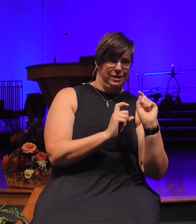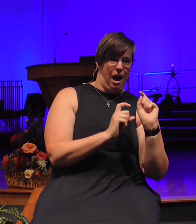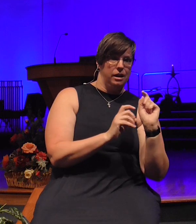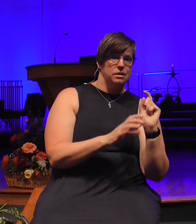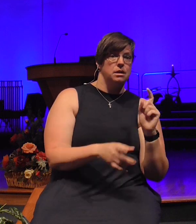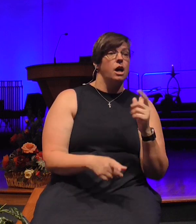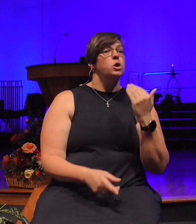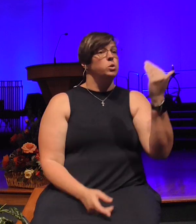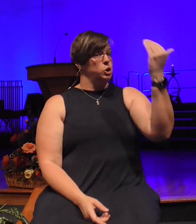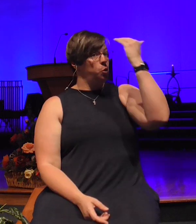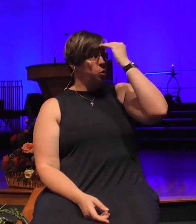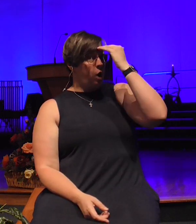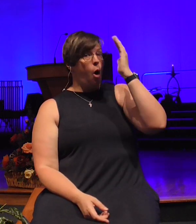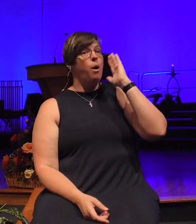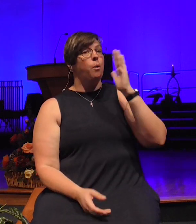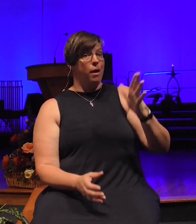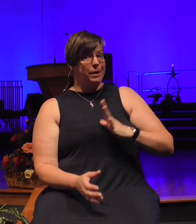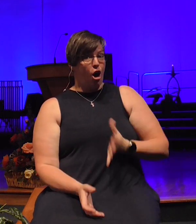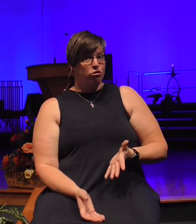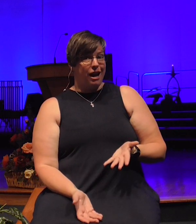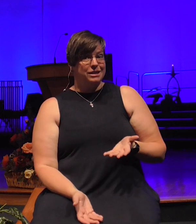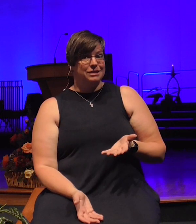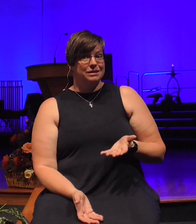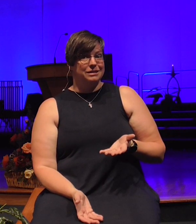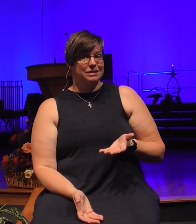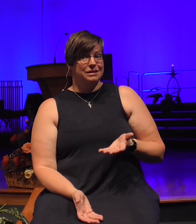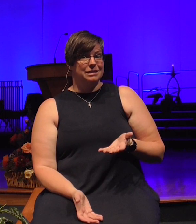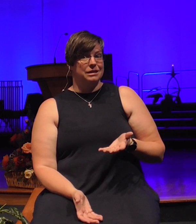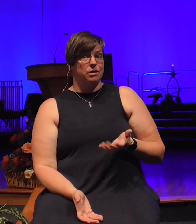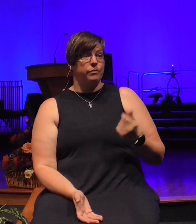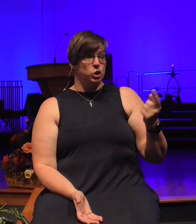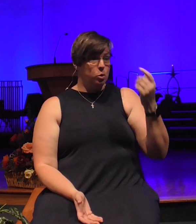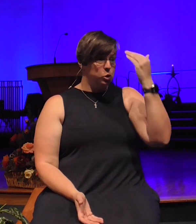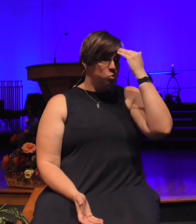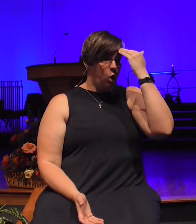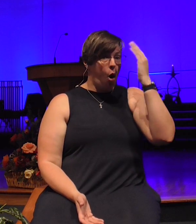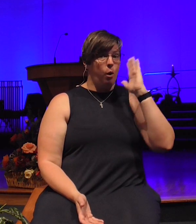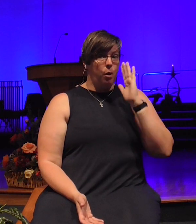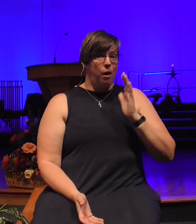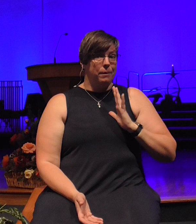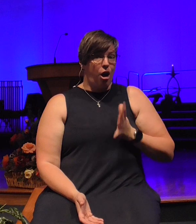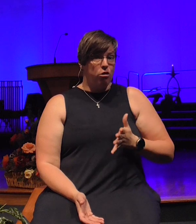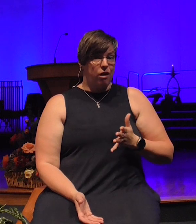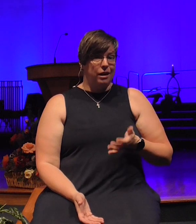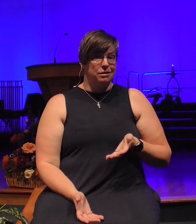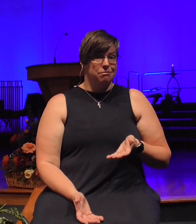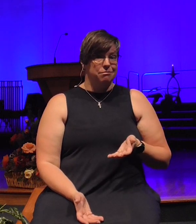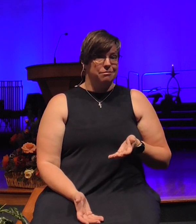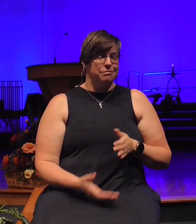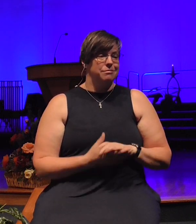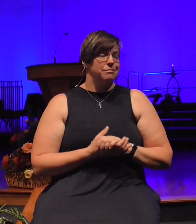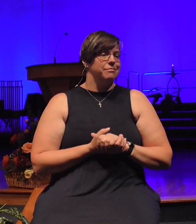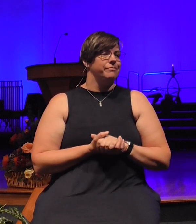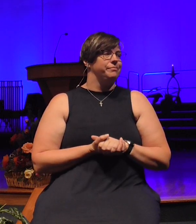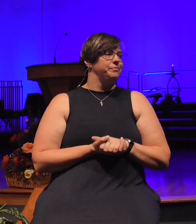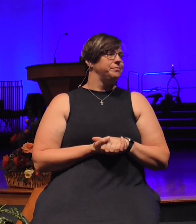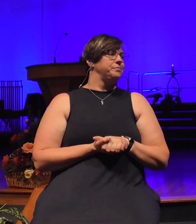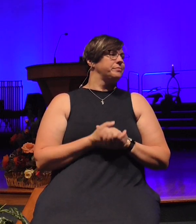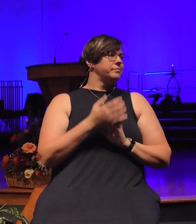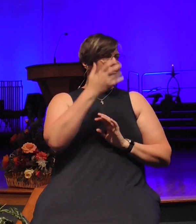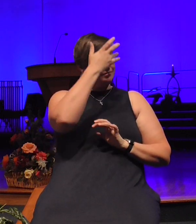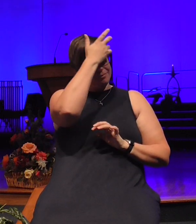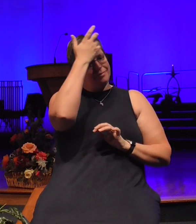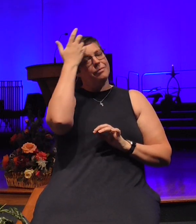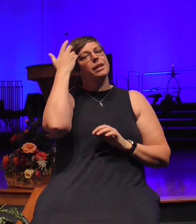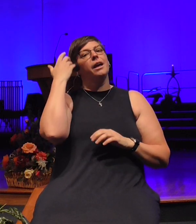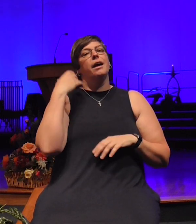gives us. Don't you know it's going to be all right? Don't you know it's going to be all right? The Beatles